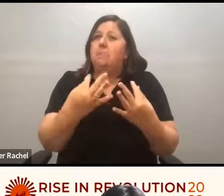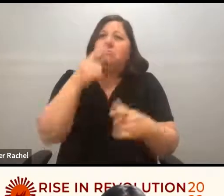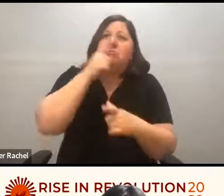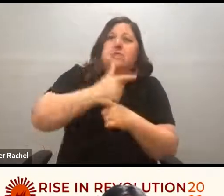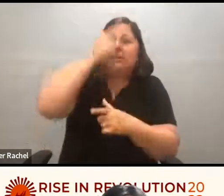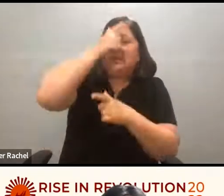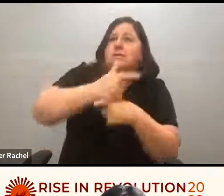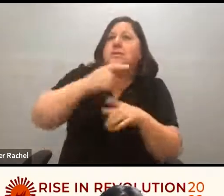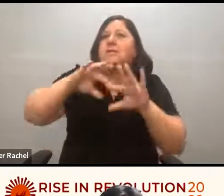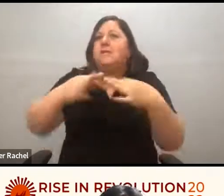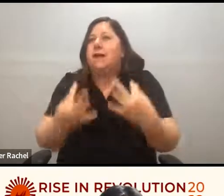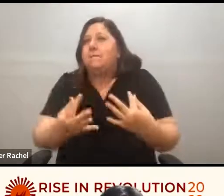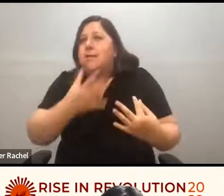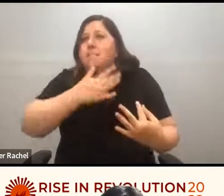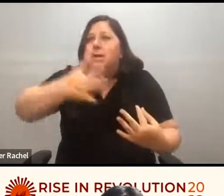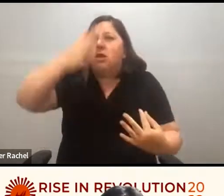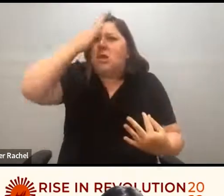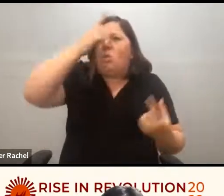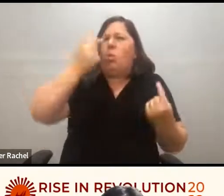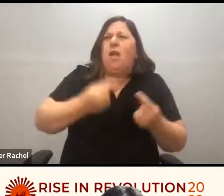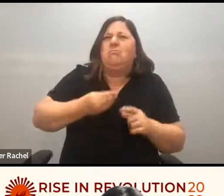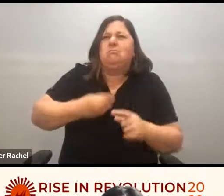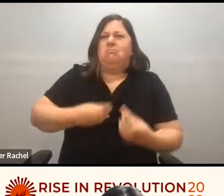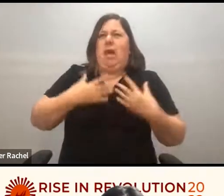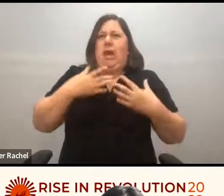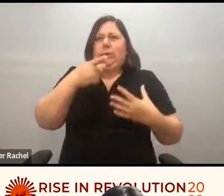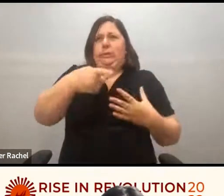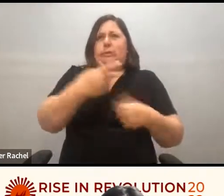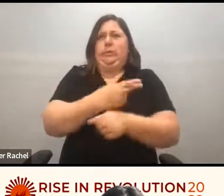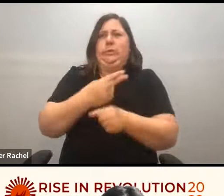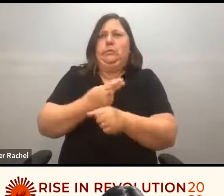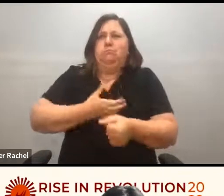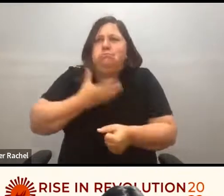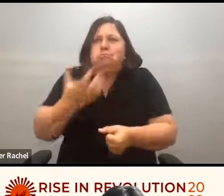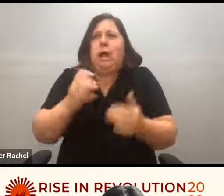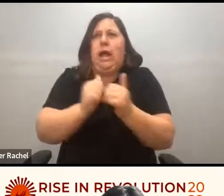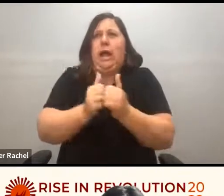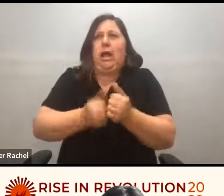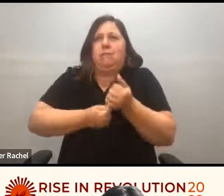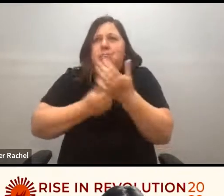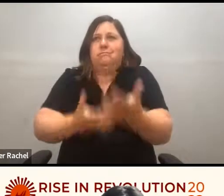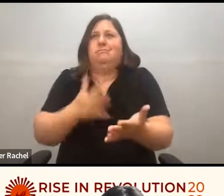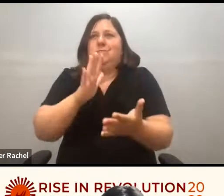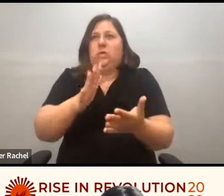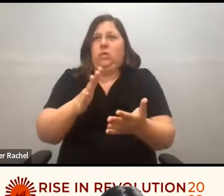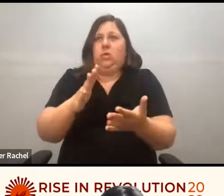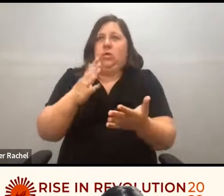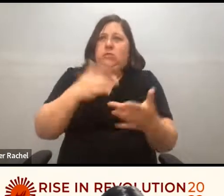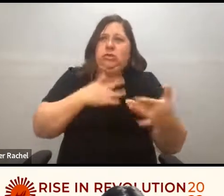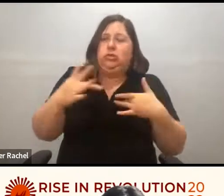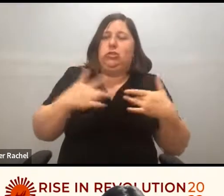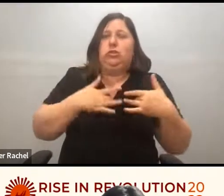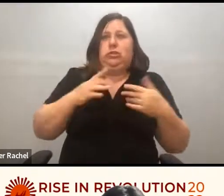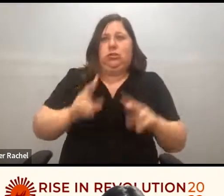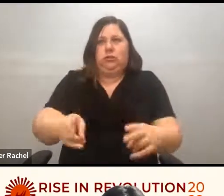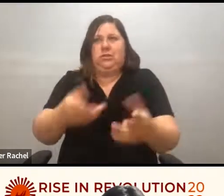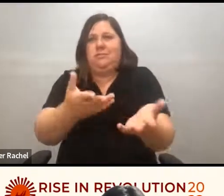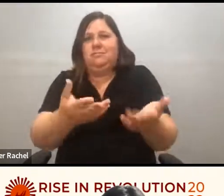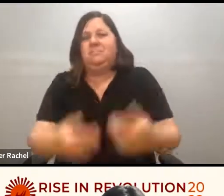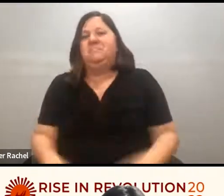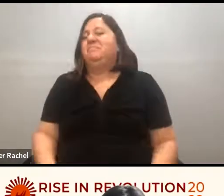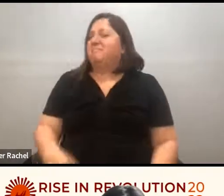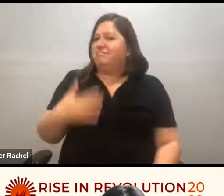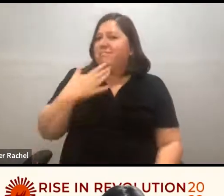siblings, relatives, parents? What inspires you to use poetry as a form to express these valid concerns and urgency? Thank